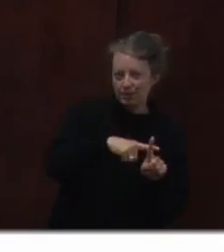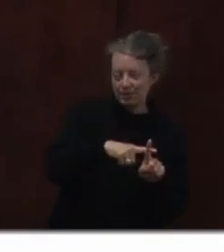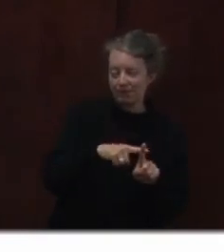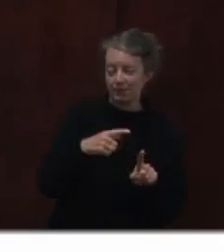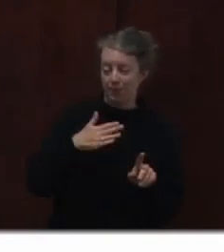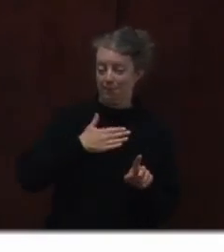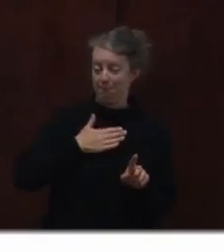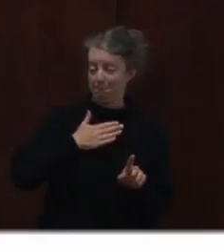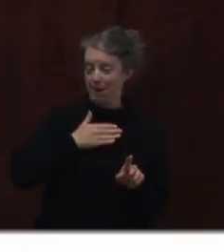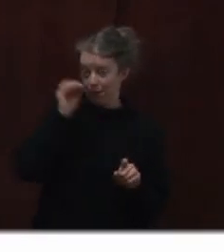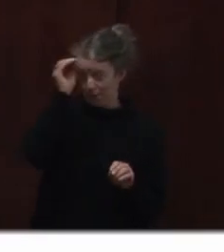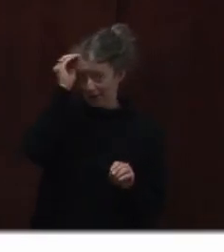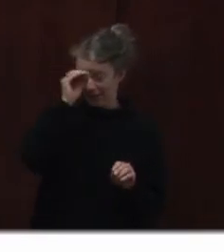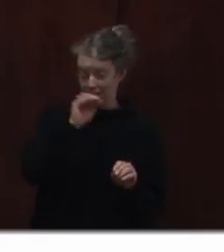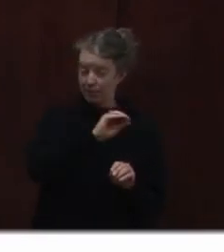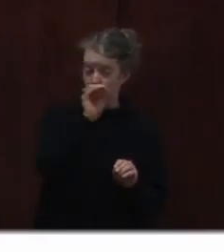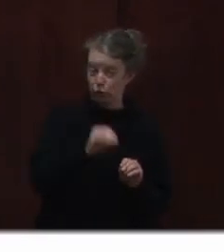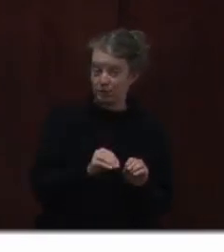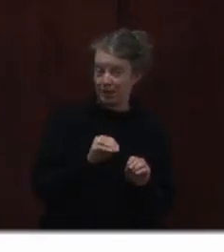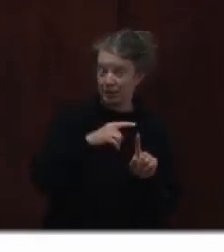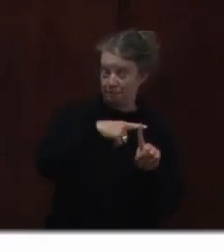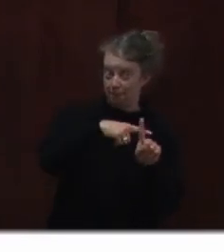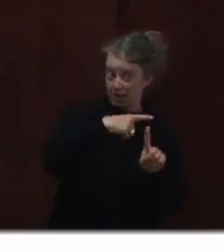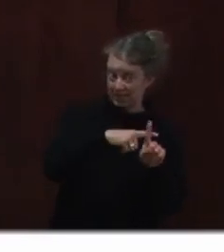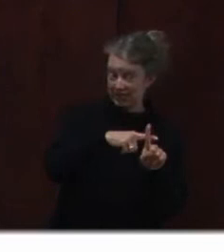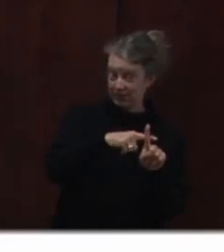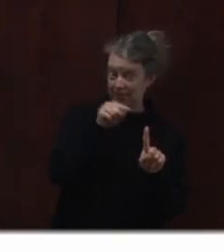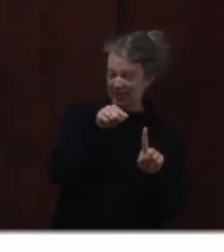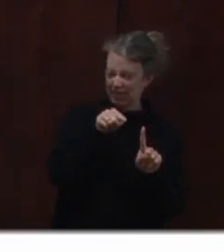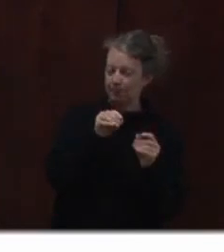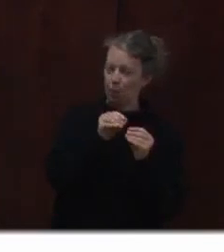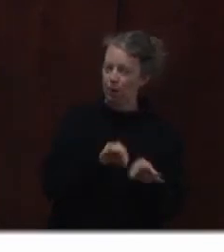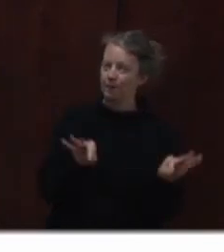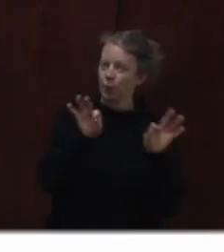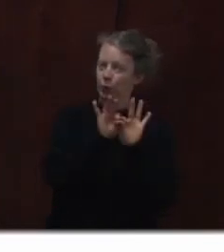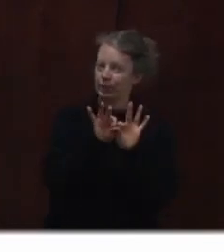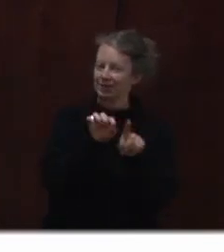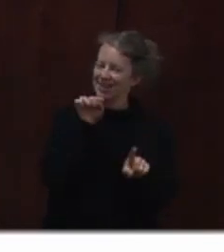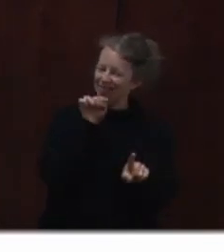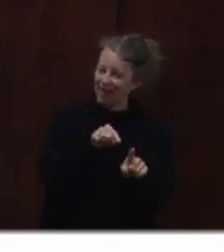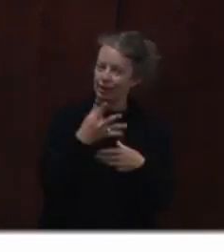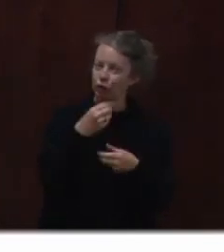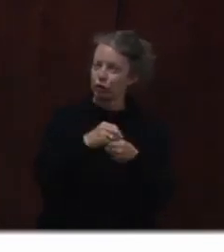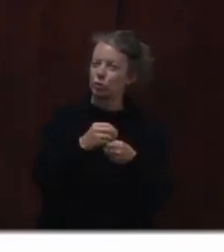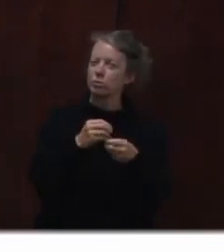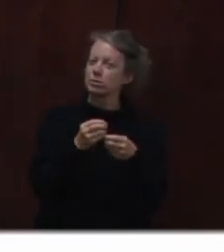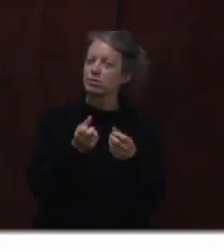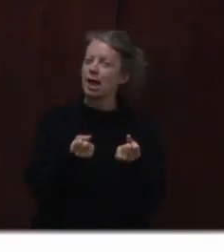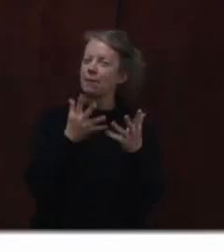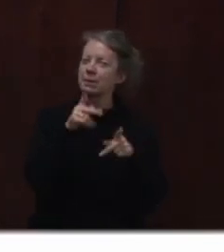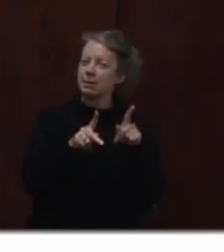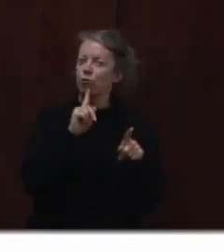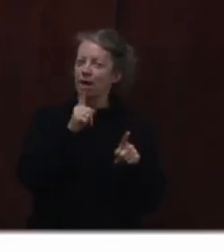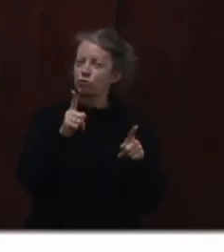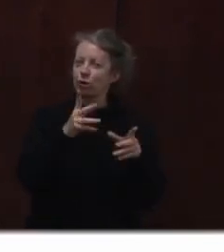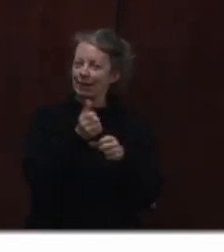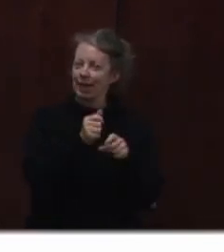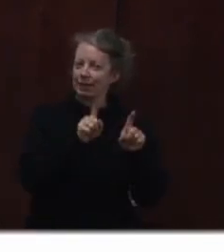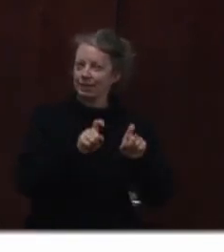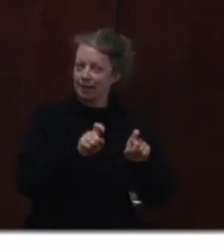because, it takes into account how many people you're actually testing. I don't know, Stacy, if you have additional